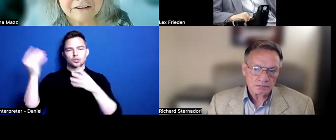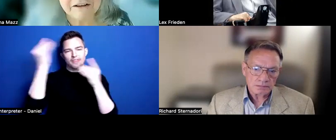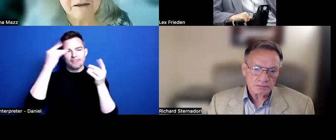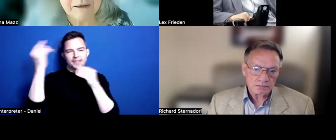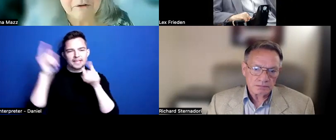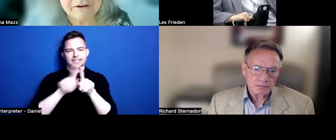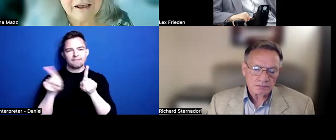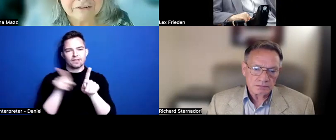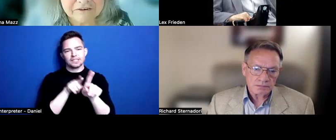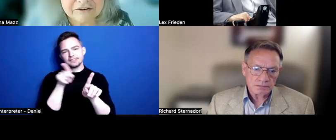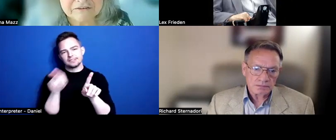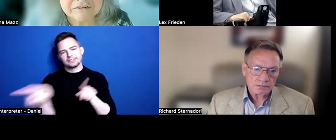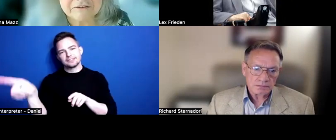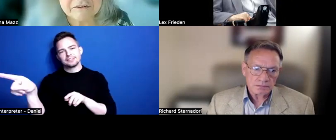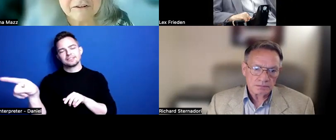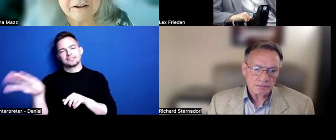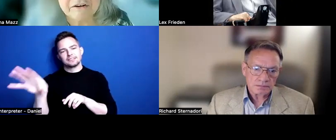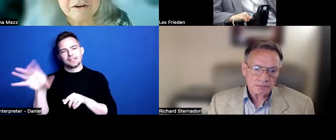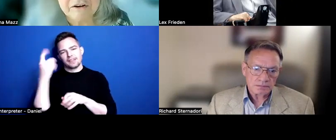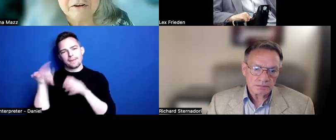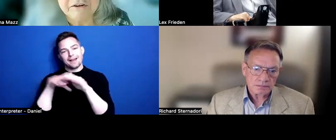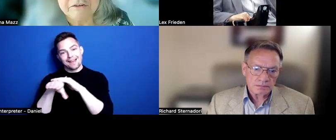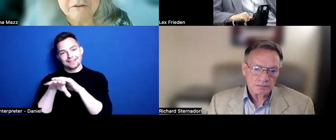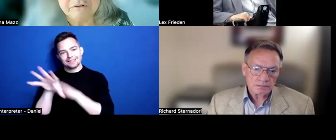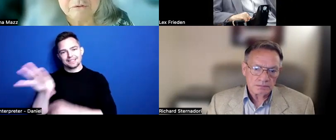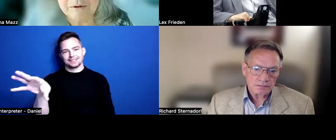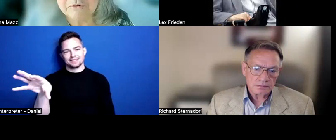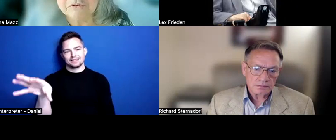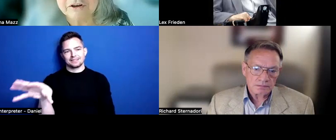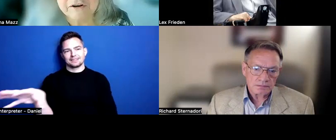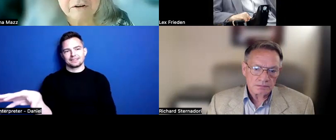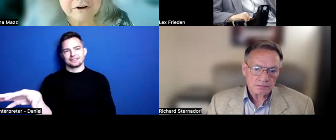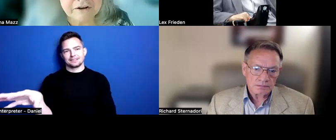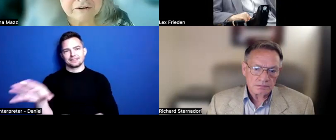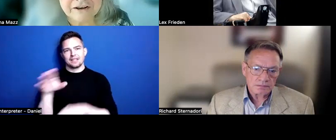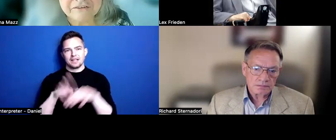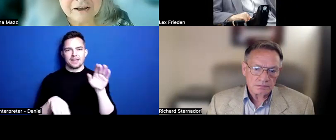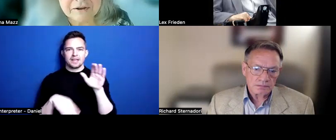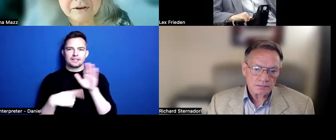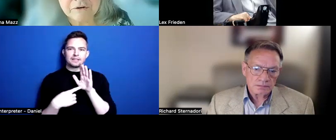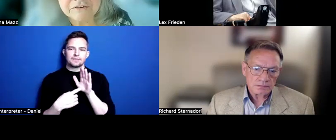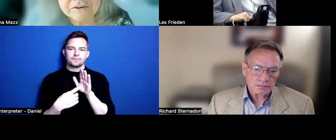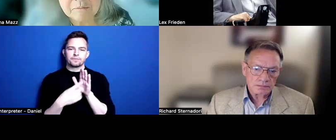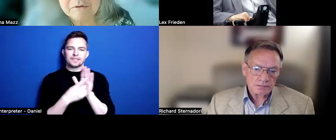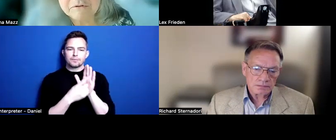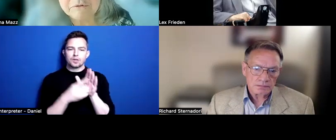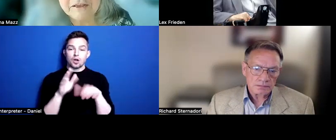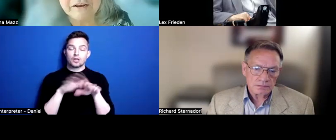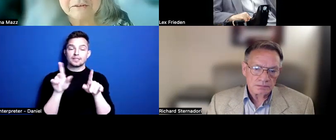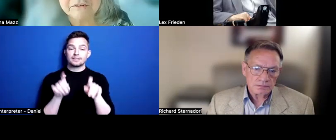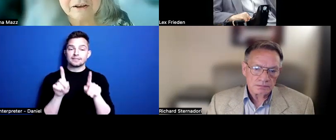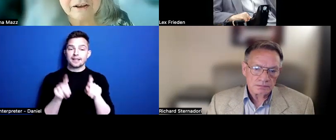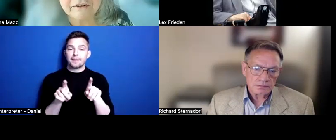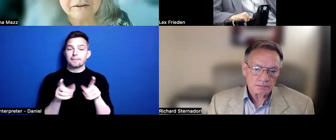to think about access, than to demonstrate on an exam that can only sample a